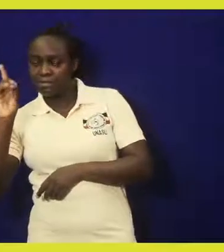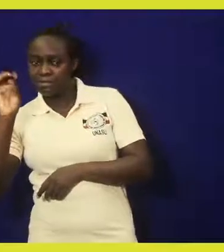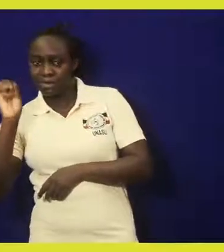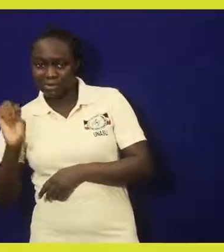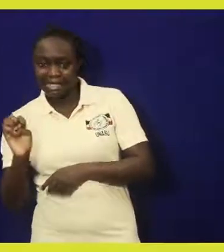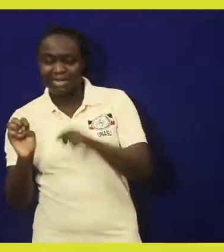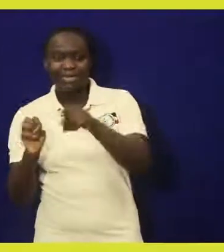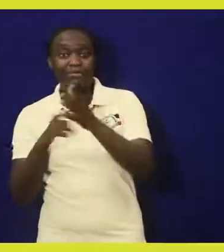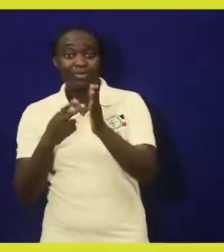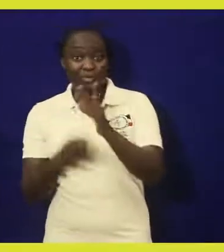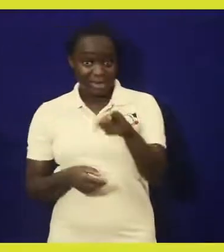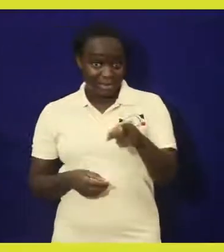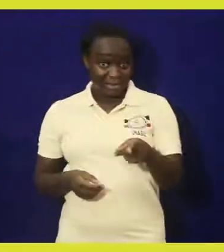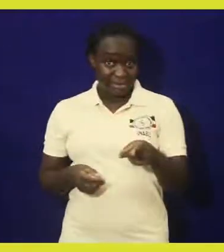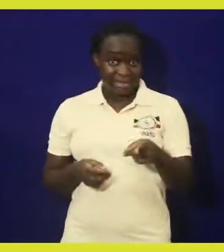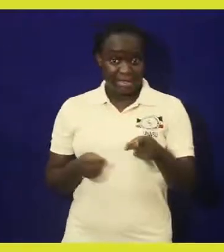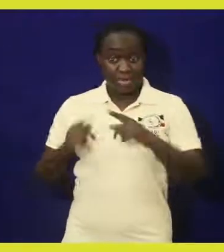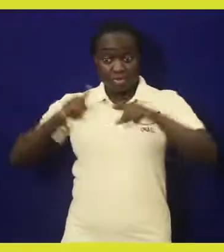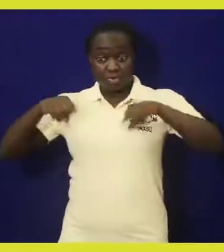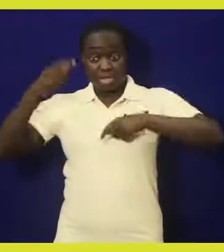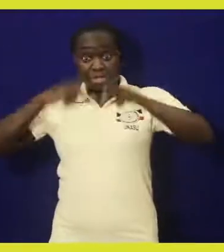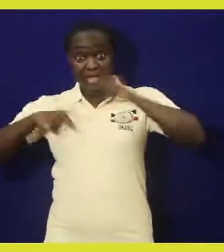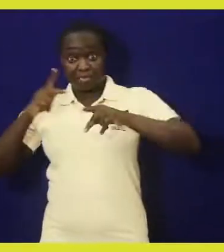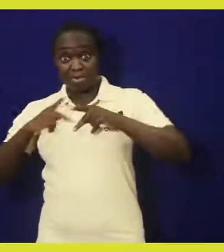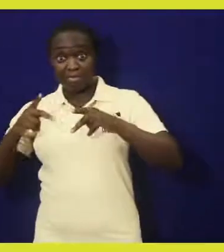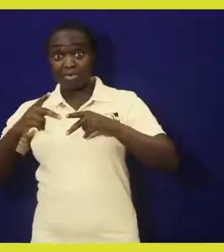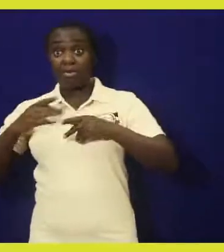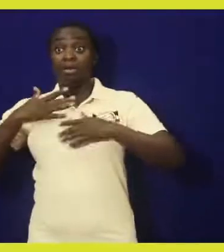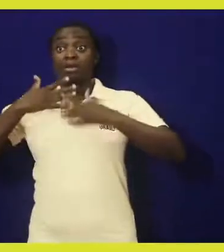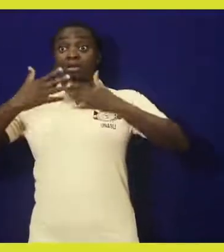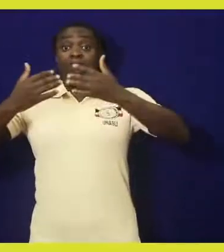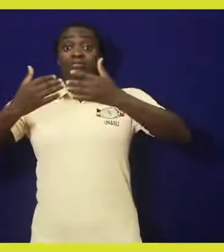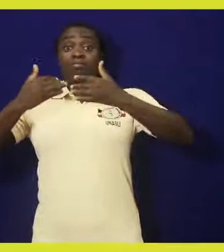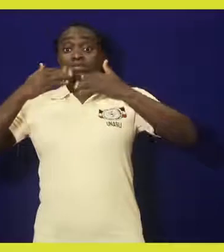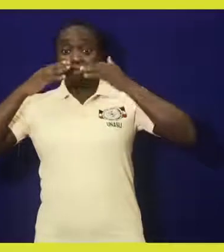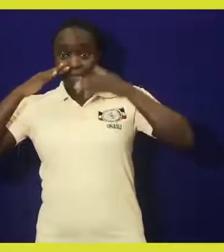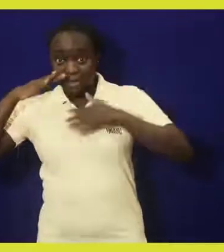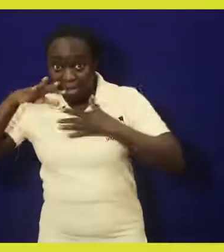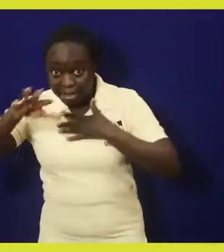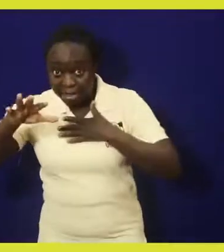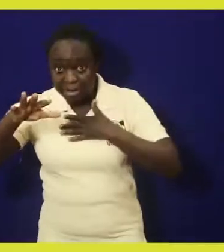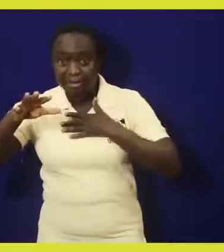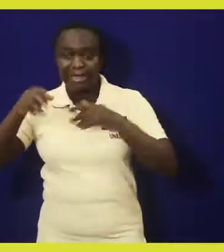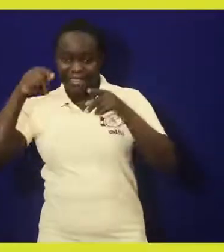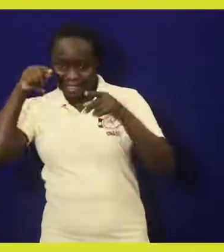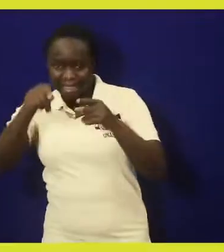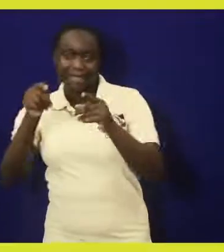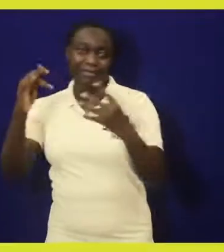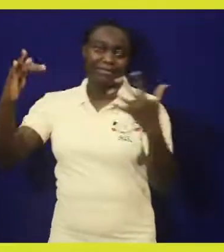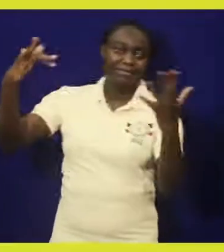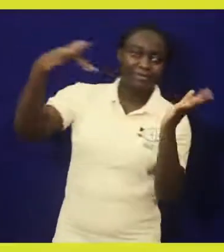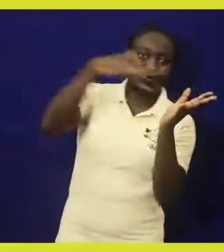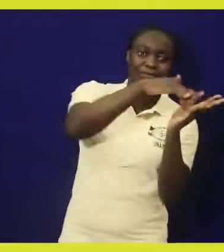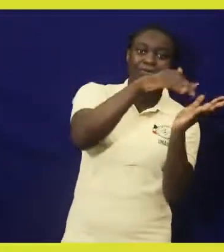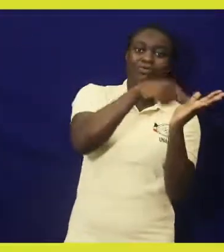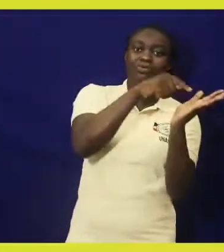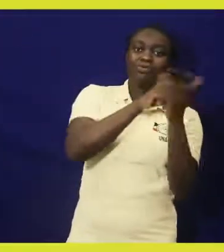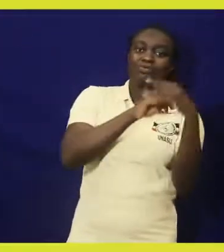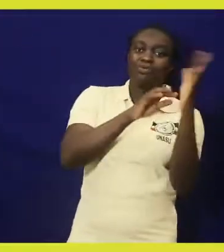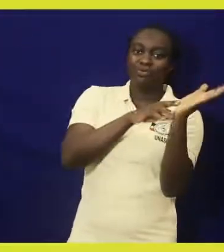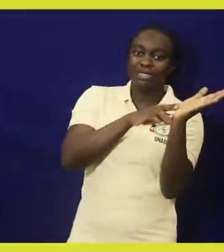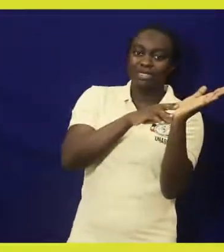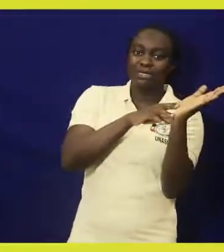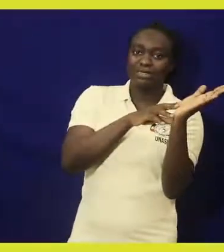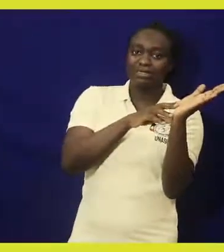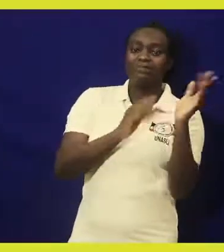the plants breathe it in. So, for leaves to make